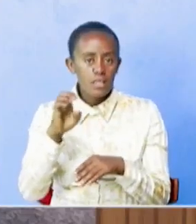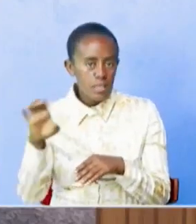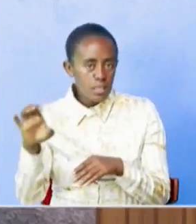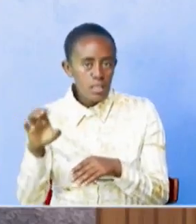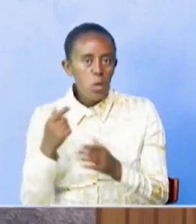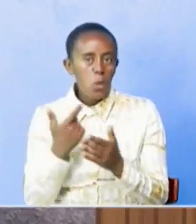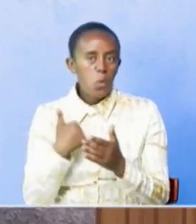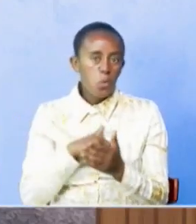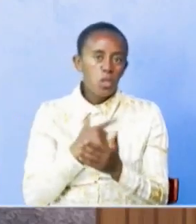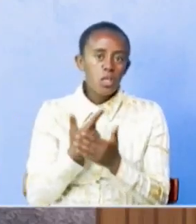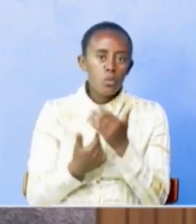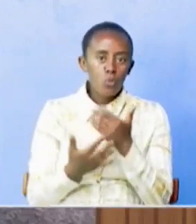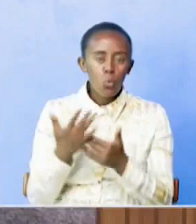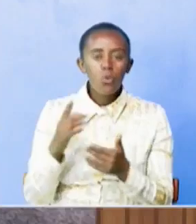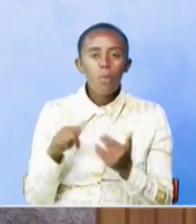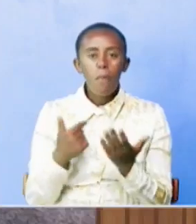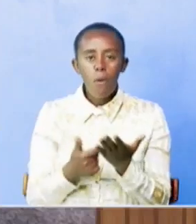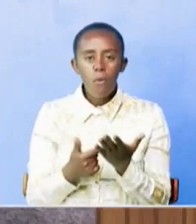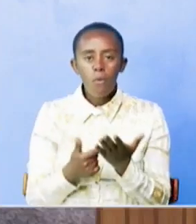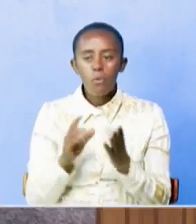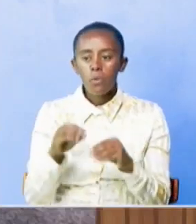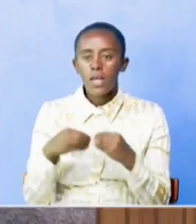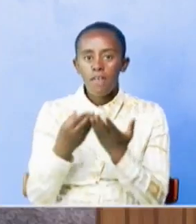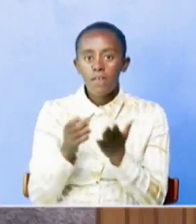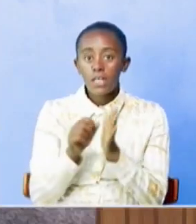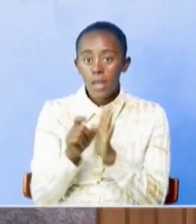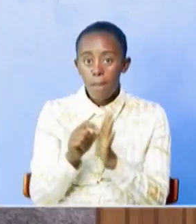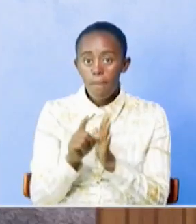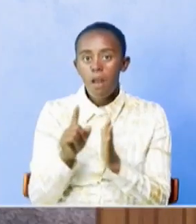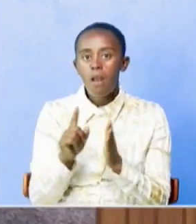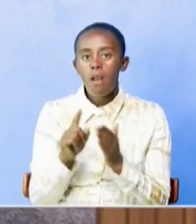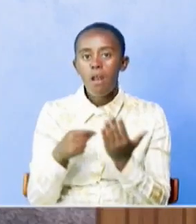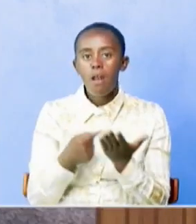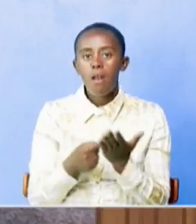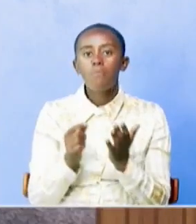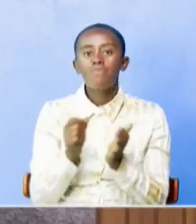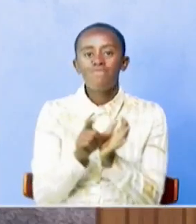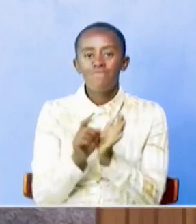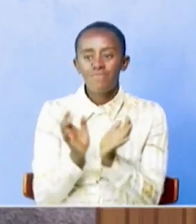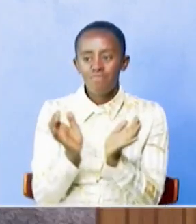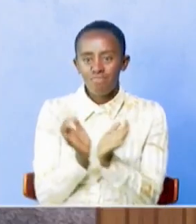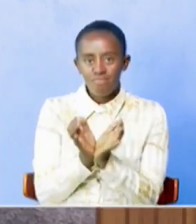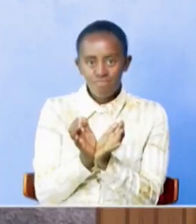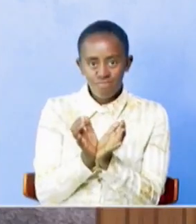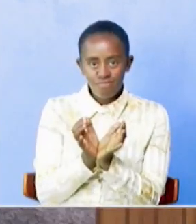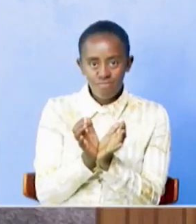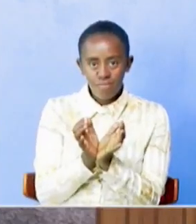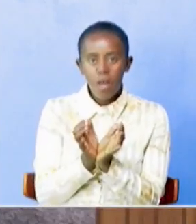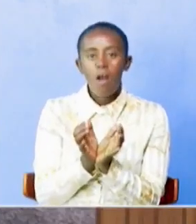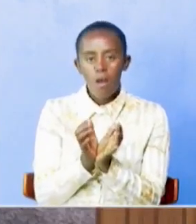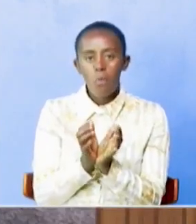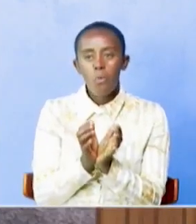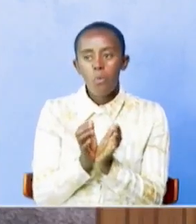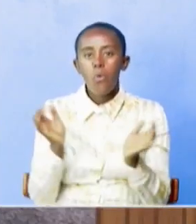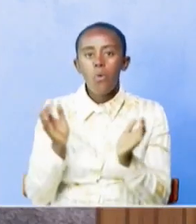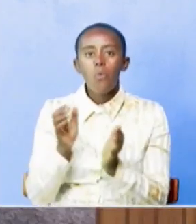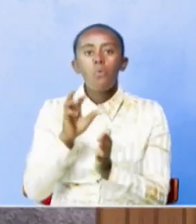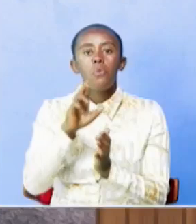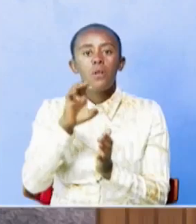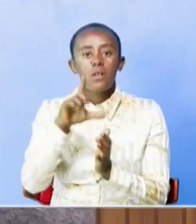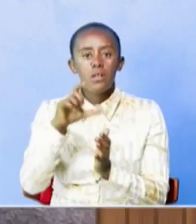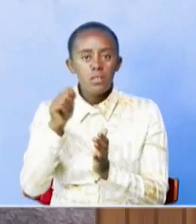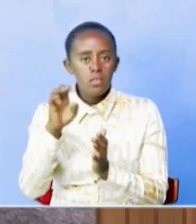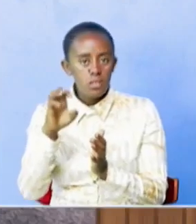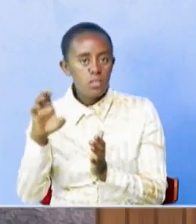talked about, for example, we gave example as a prisoner. The prisoner is released today